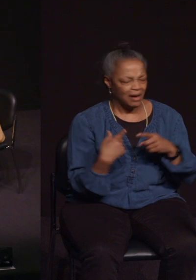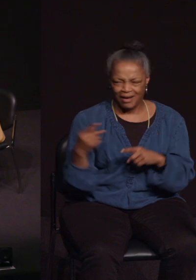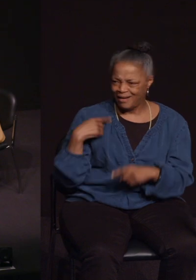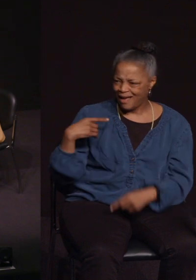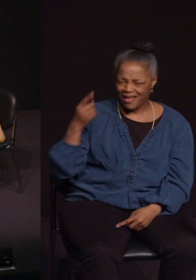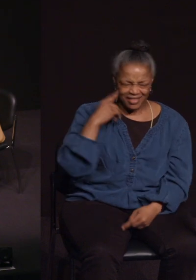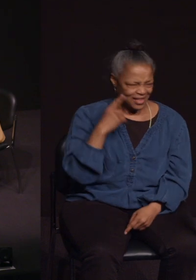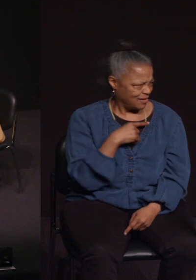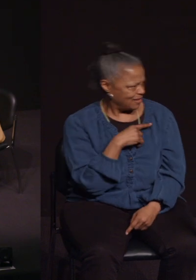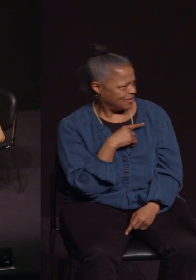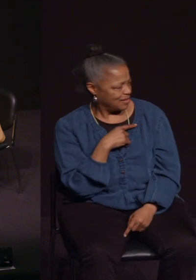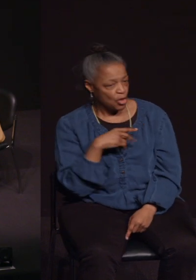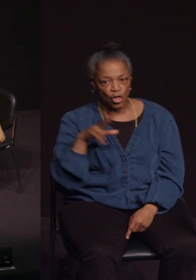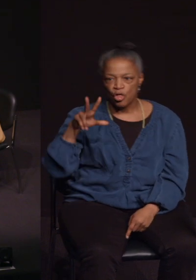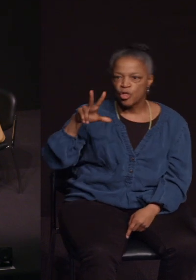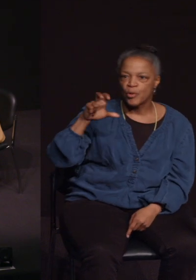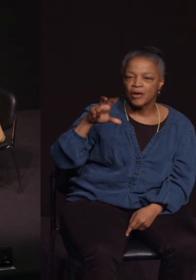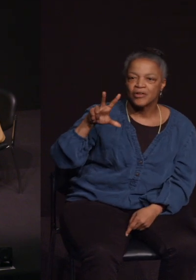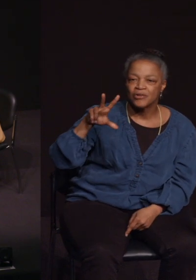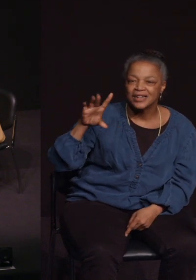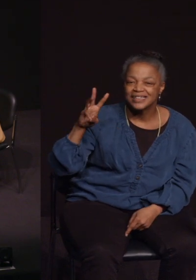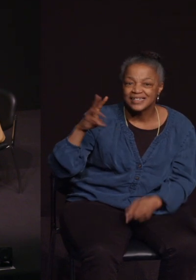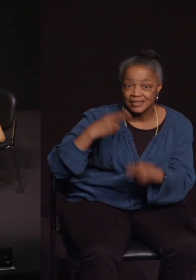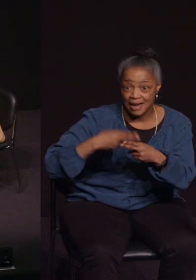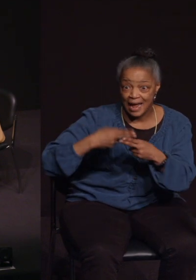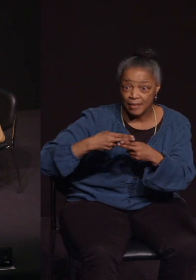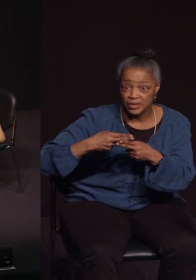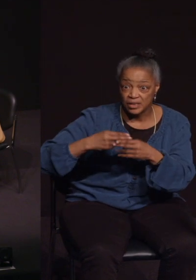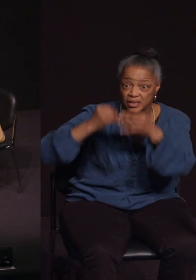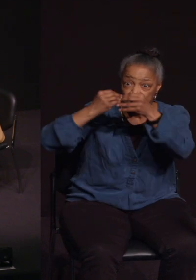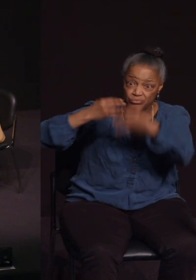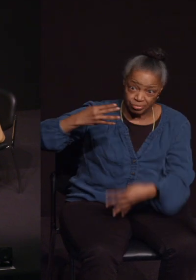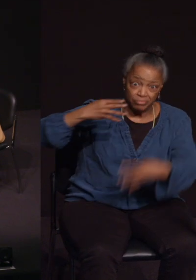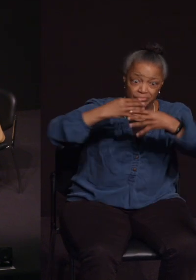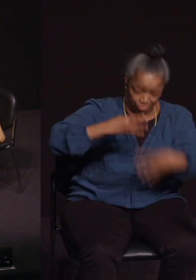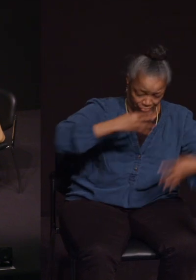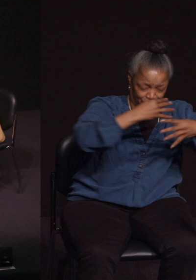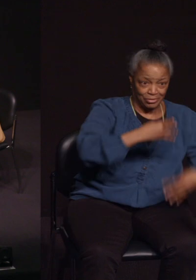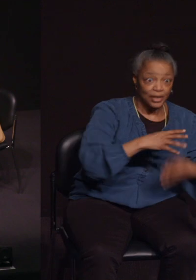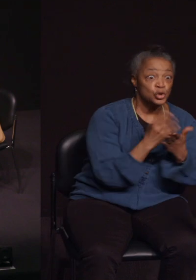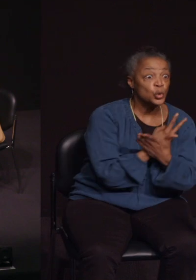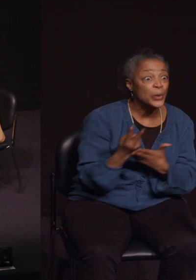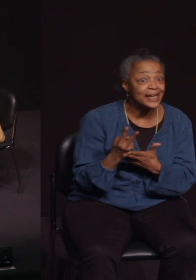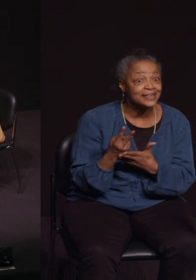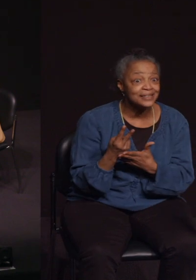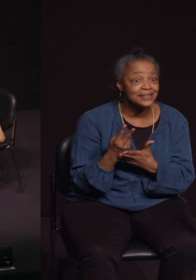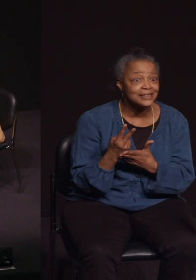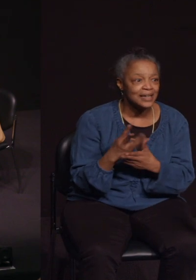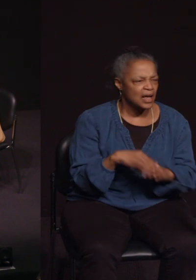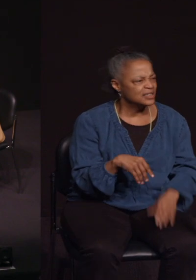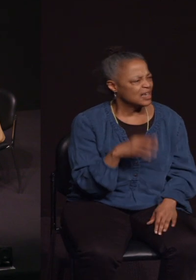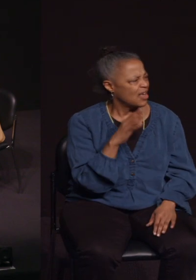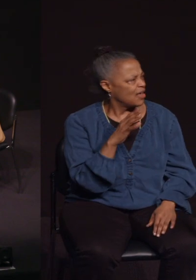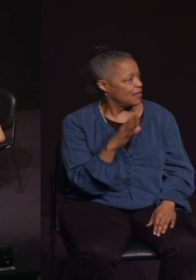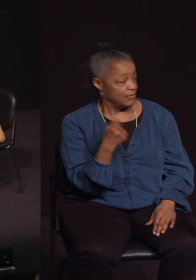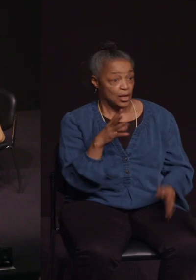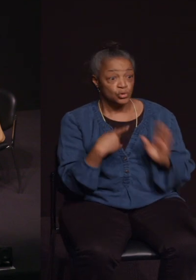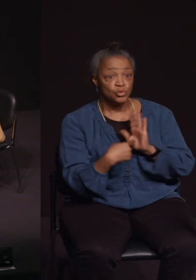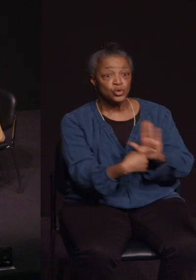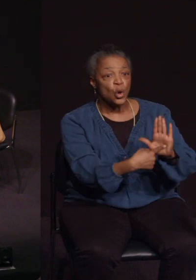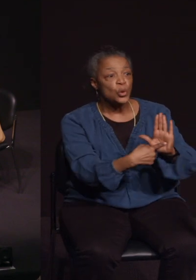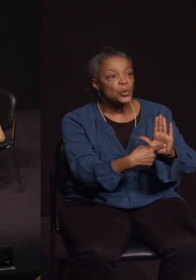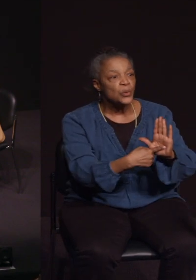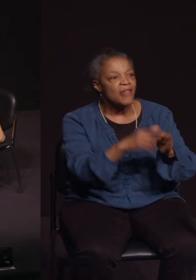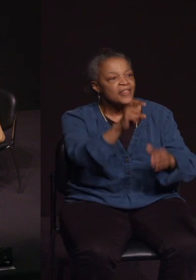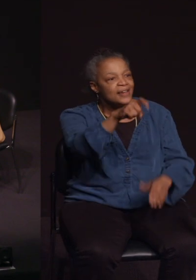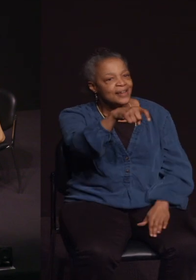I actually ended up getting 336 names, like in a 2-week period. And I said that just to show you the need that